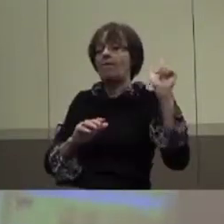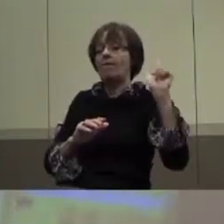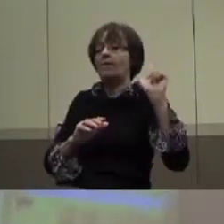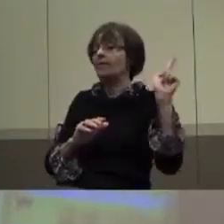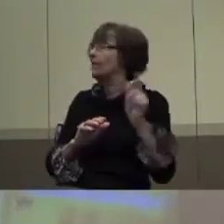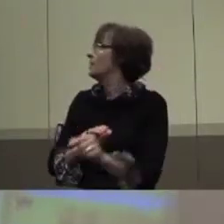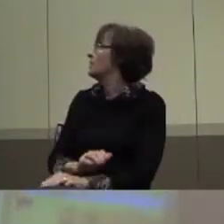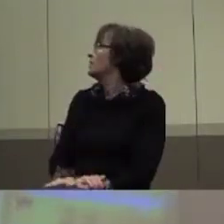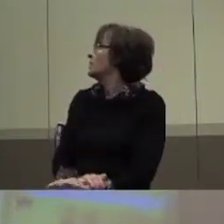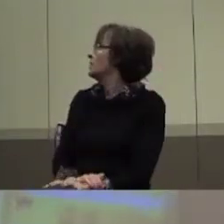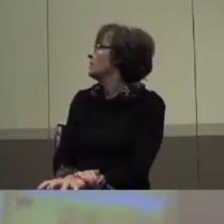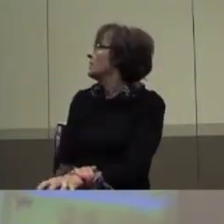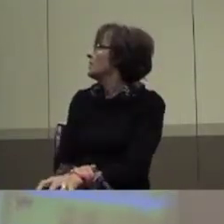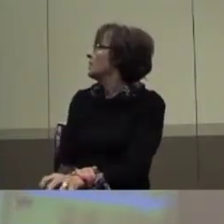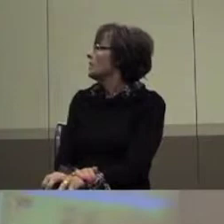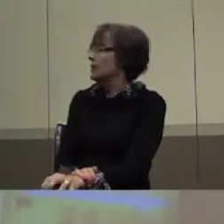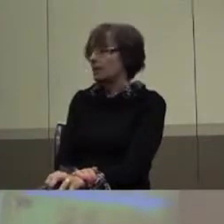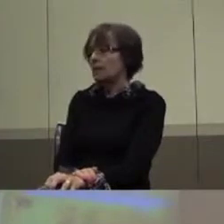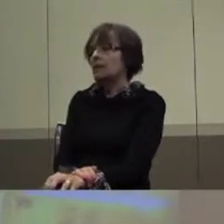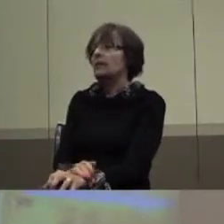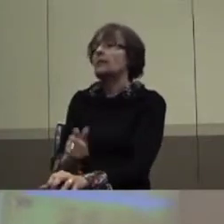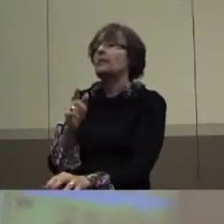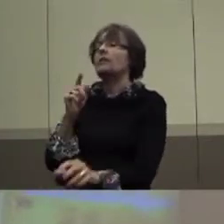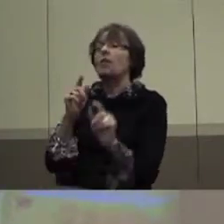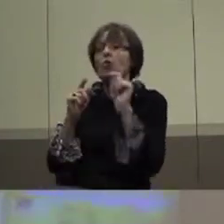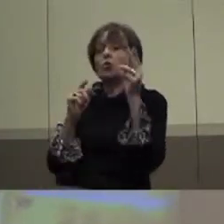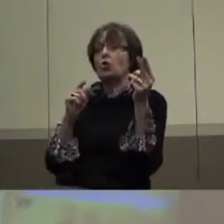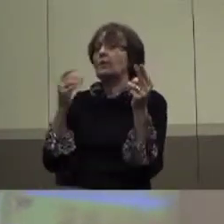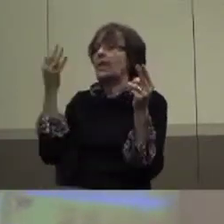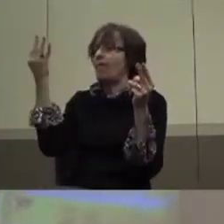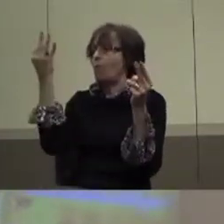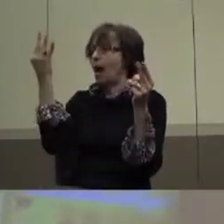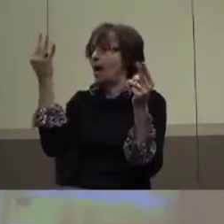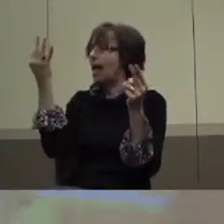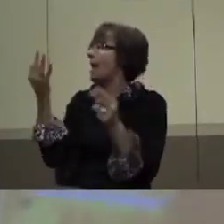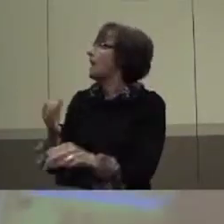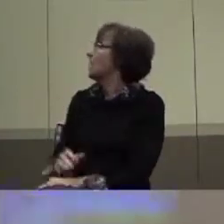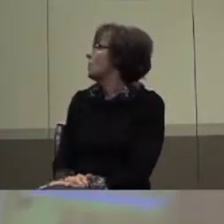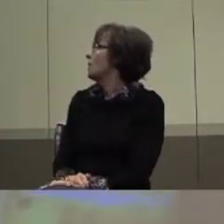me. Excuse me. Should we say that and then come on past?